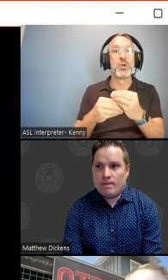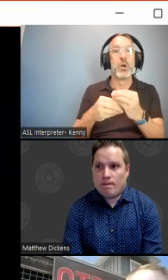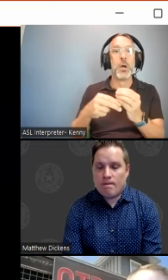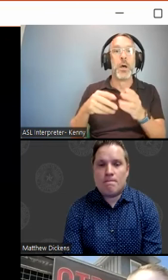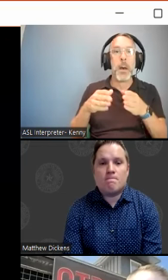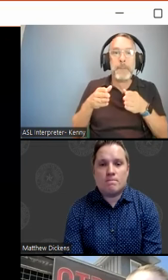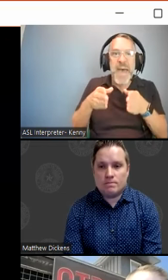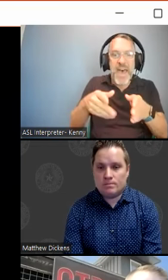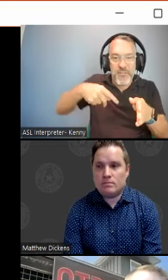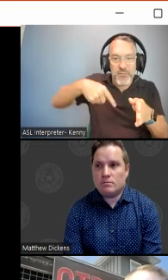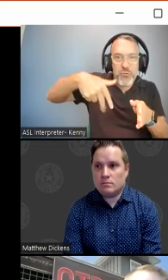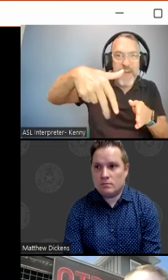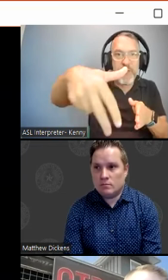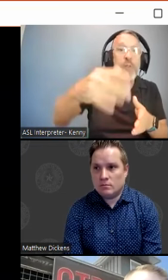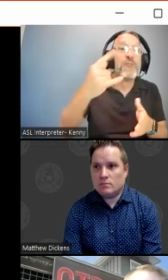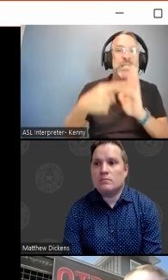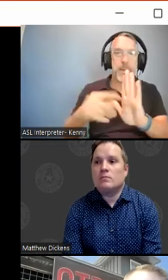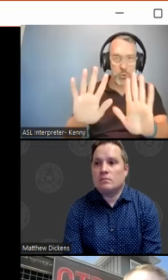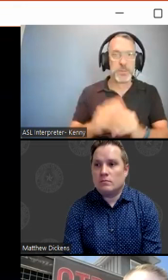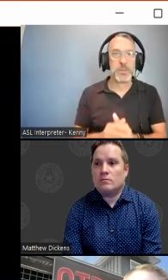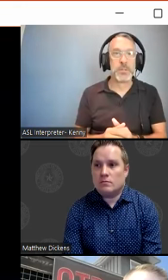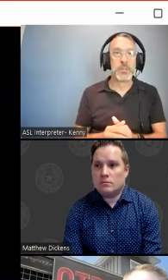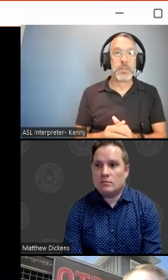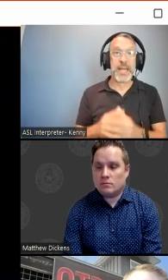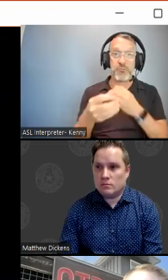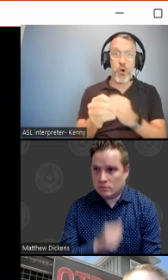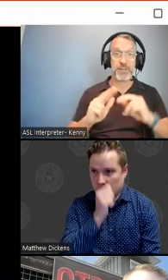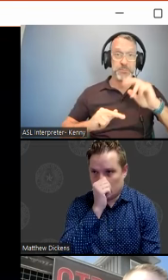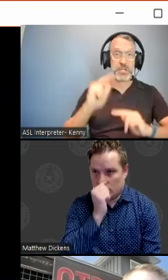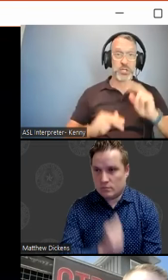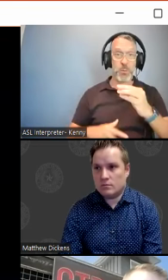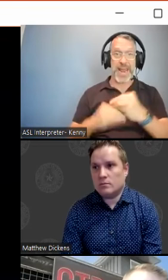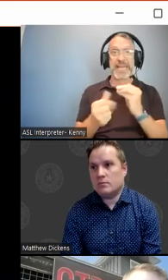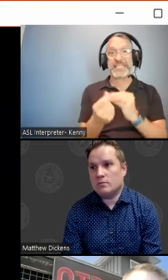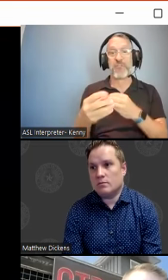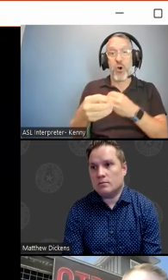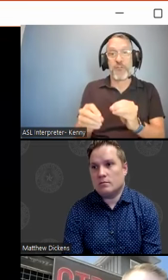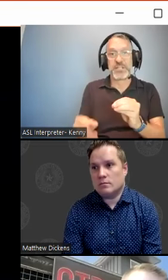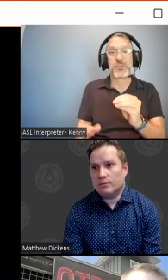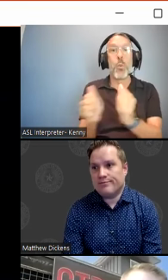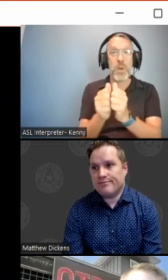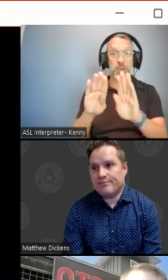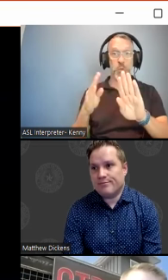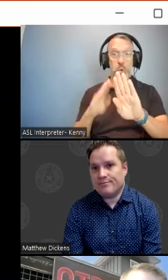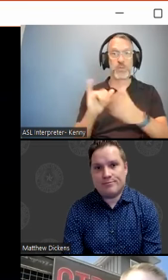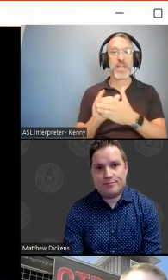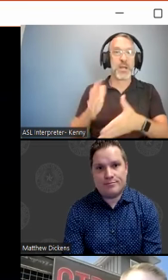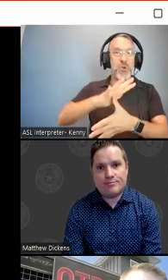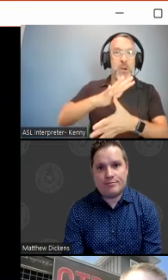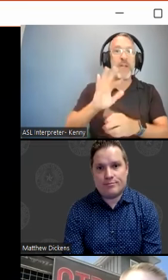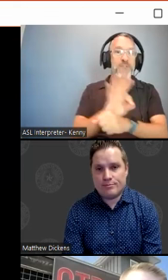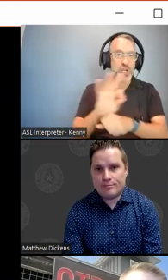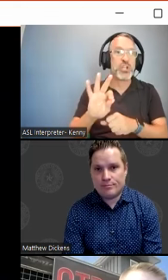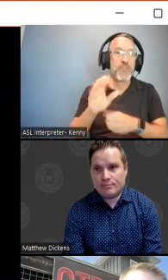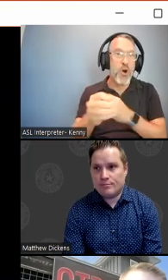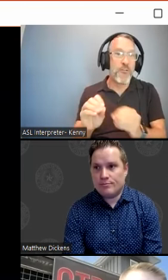travel elements. So for example, it is now an office building and we're adding several offices with doors. That would be a primary function of the office